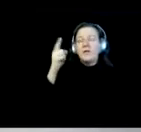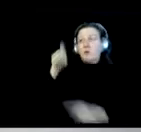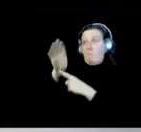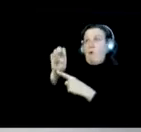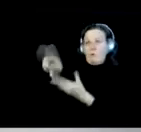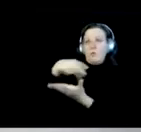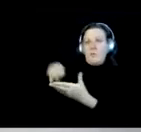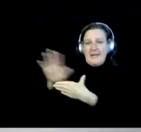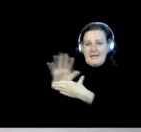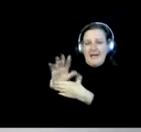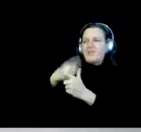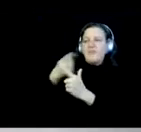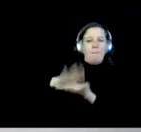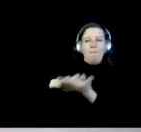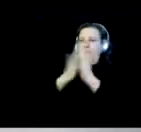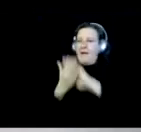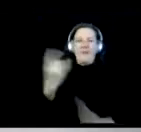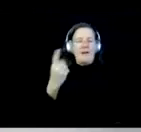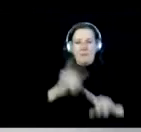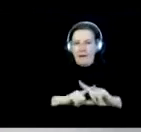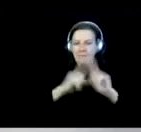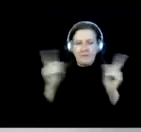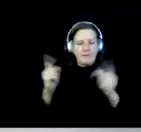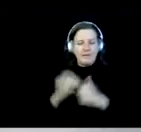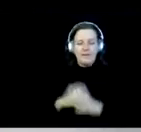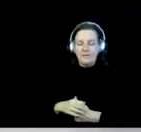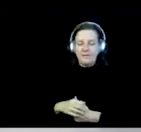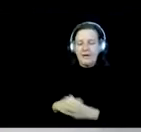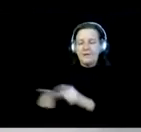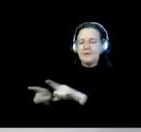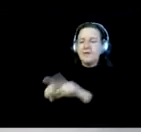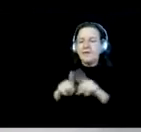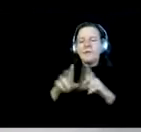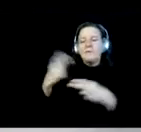different. And I also wanted to use this idea that